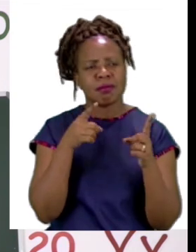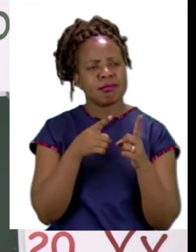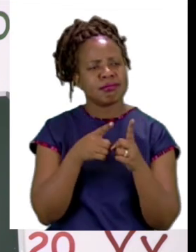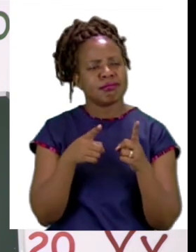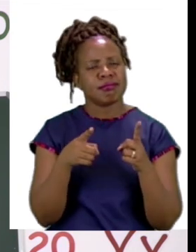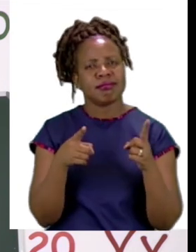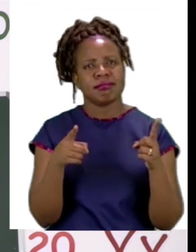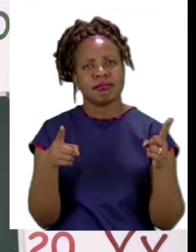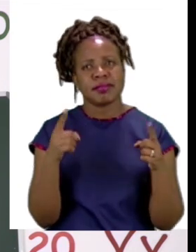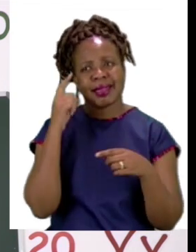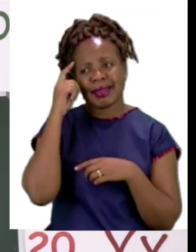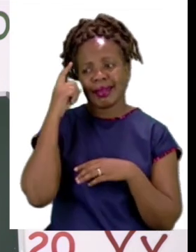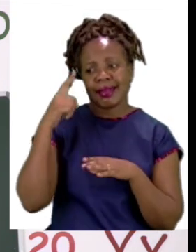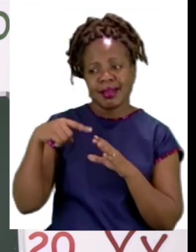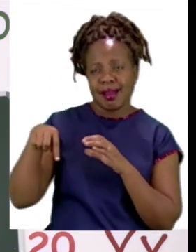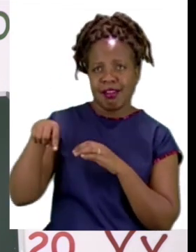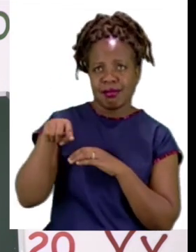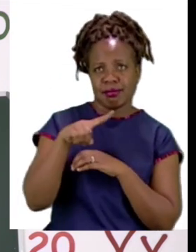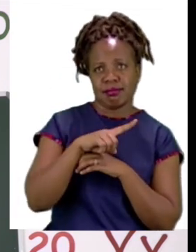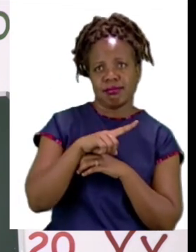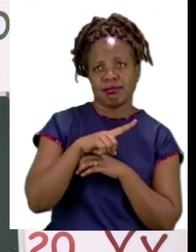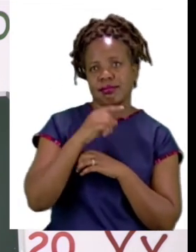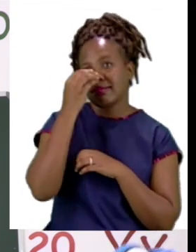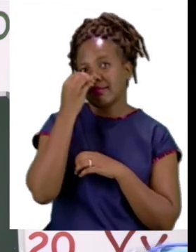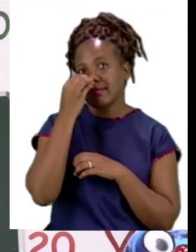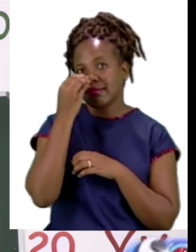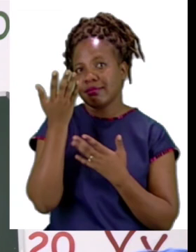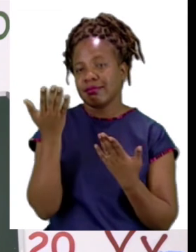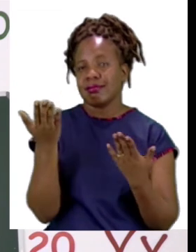outside. Sashi? Sashi?